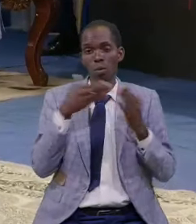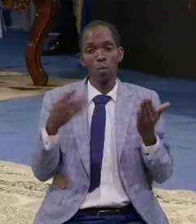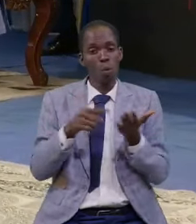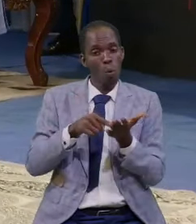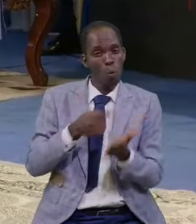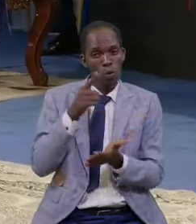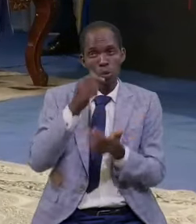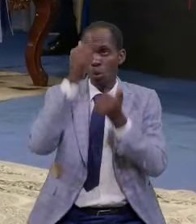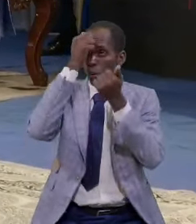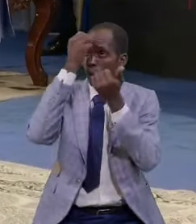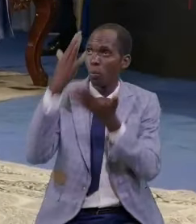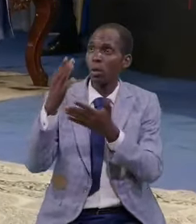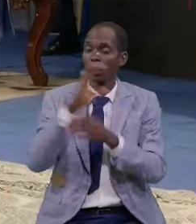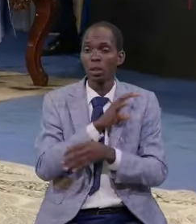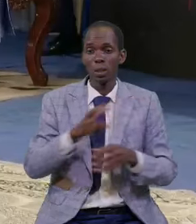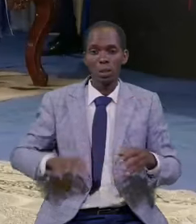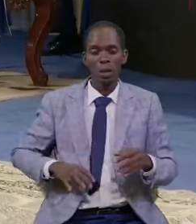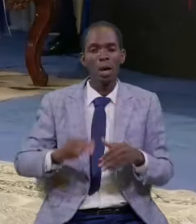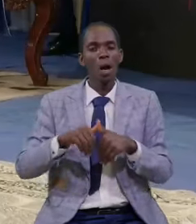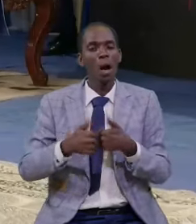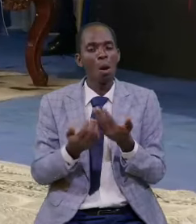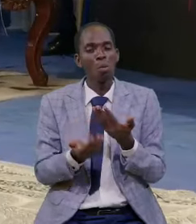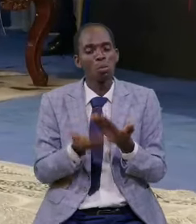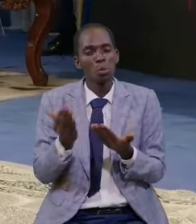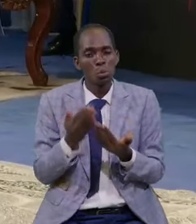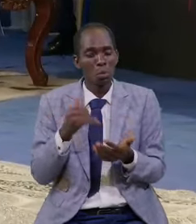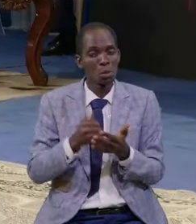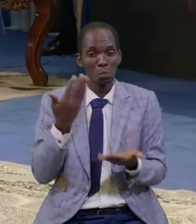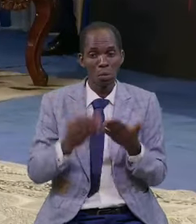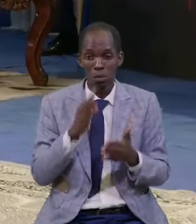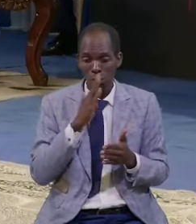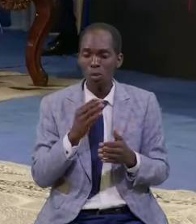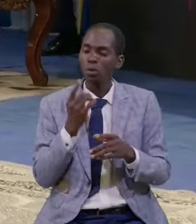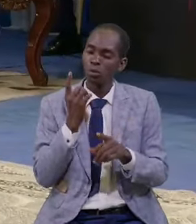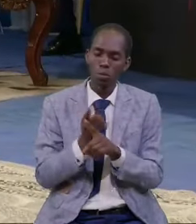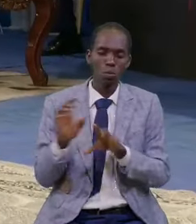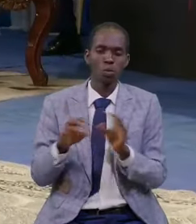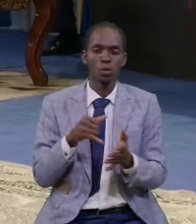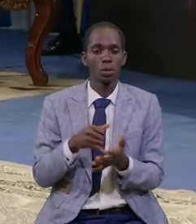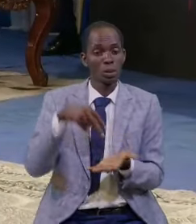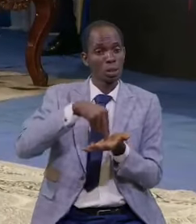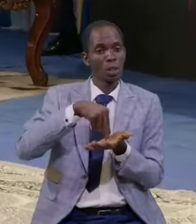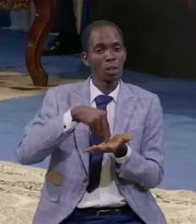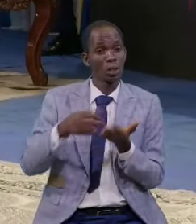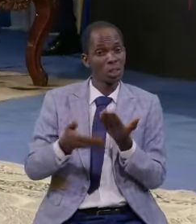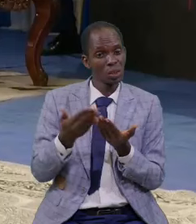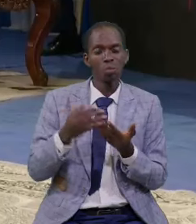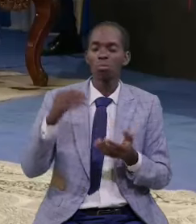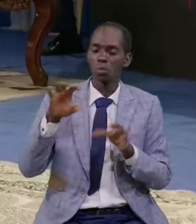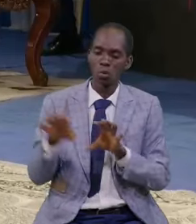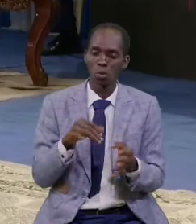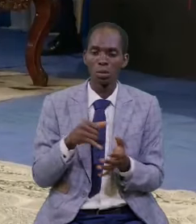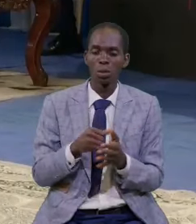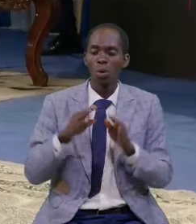tonight, how simple it might be, stand up, you'll stand up. Open your eyes and see, you'll open